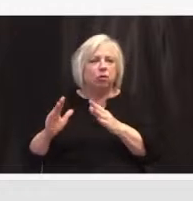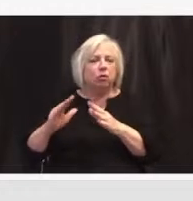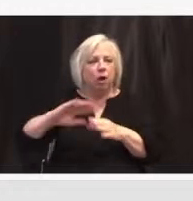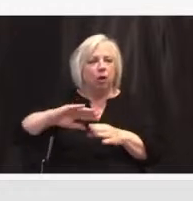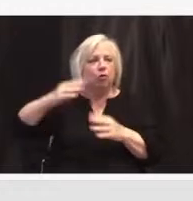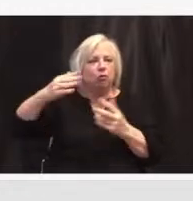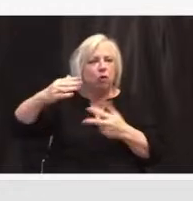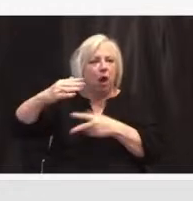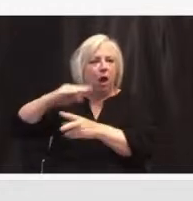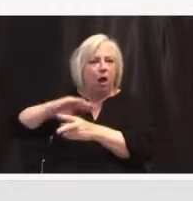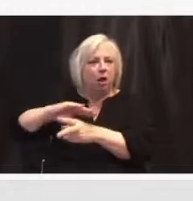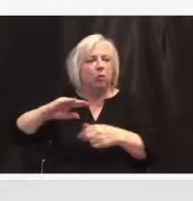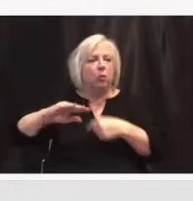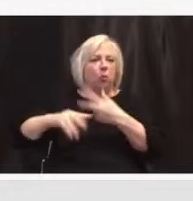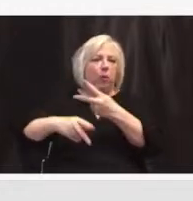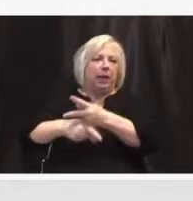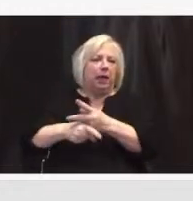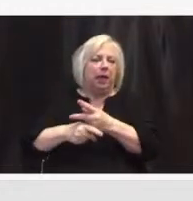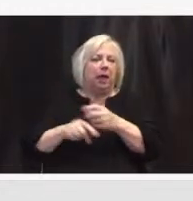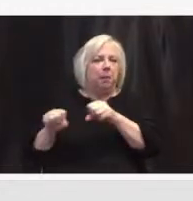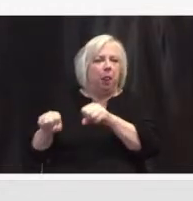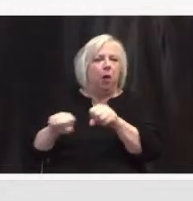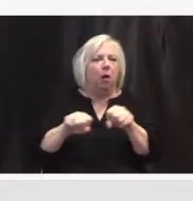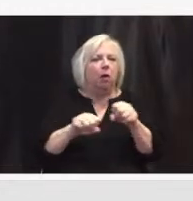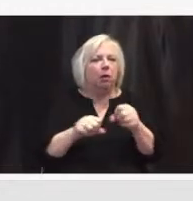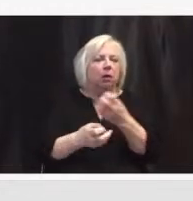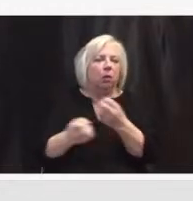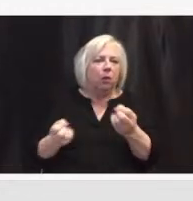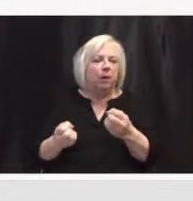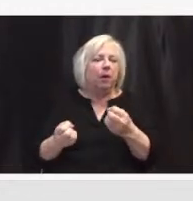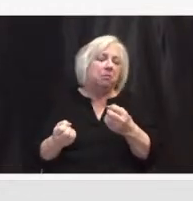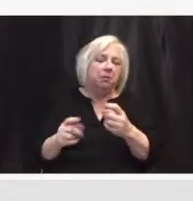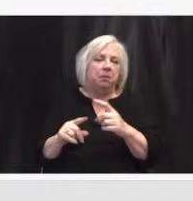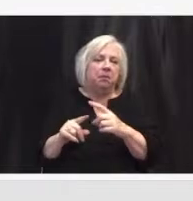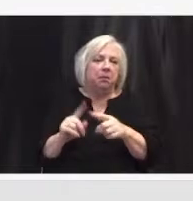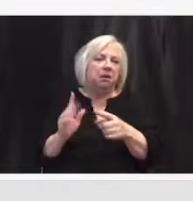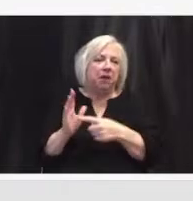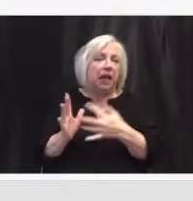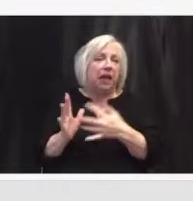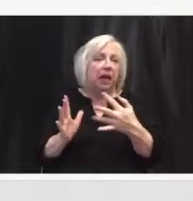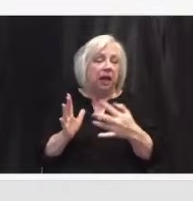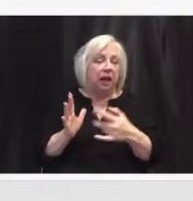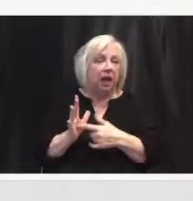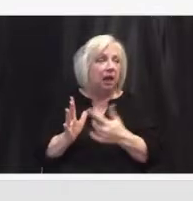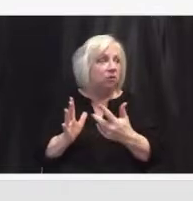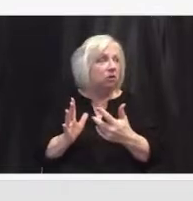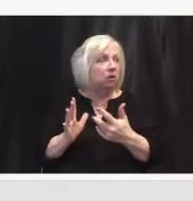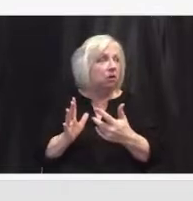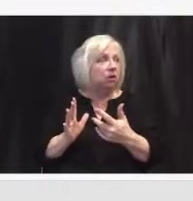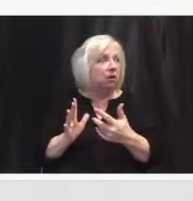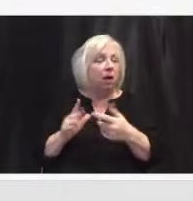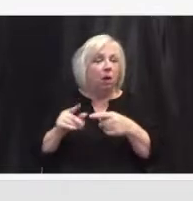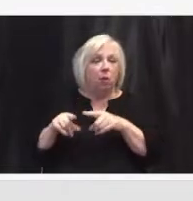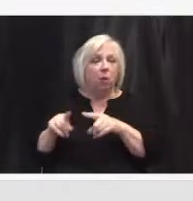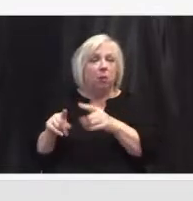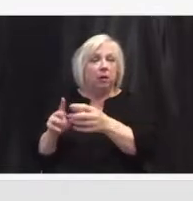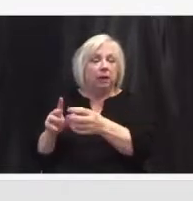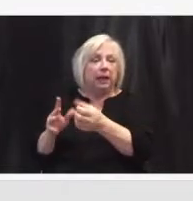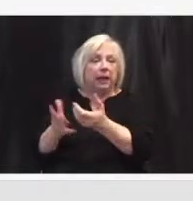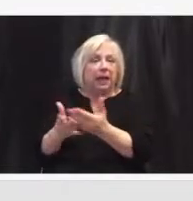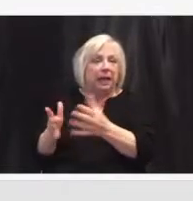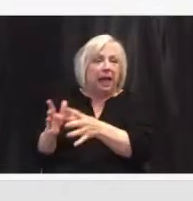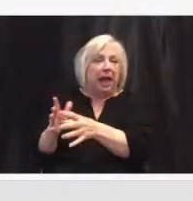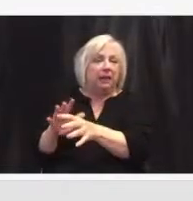such things in that sometimes we need to use, and occasionally I know that while we're getting things out of the